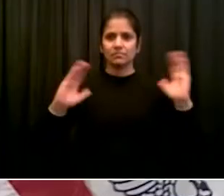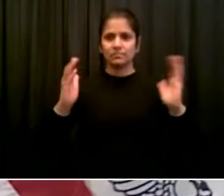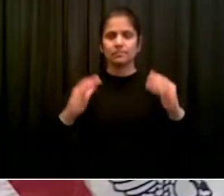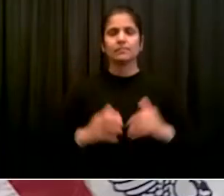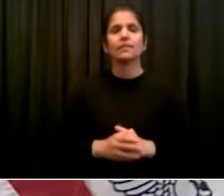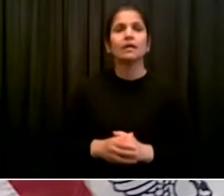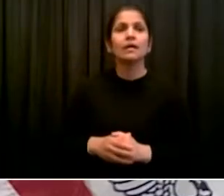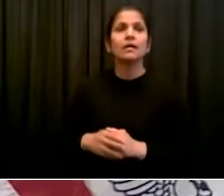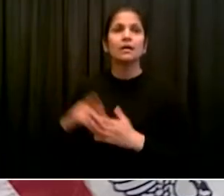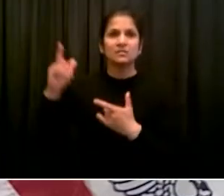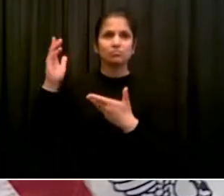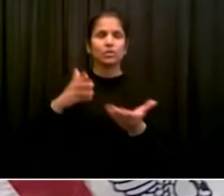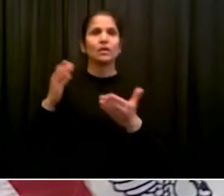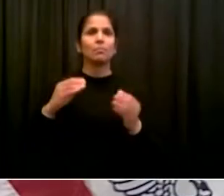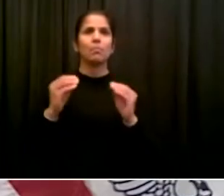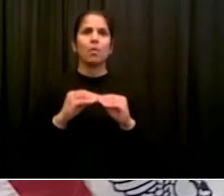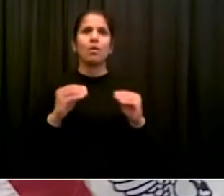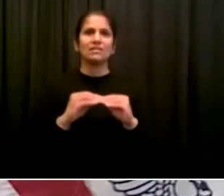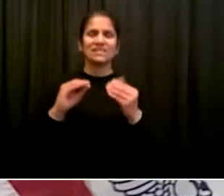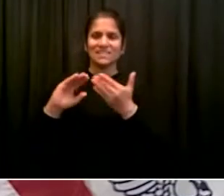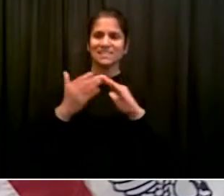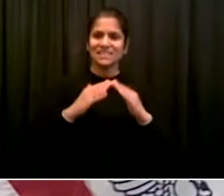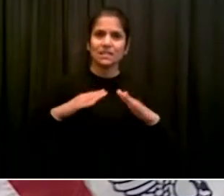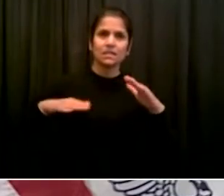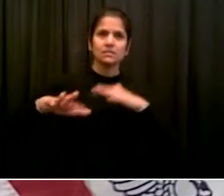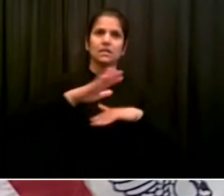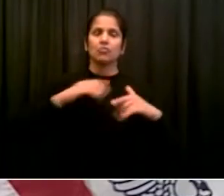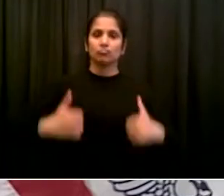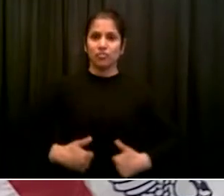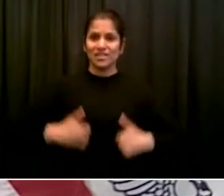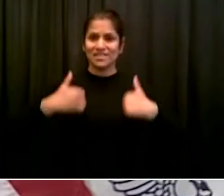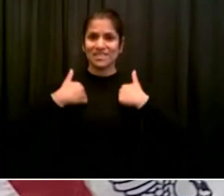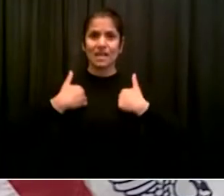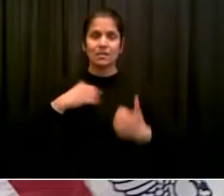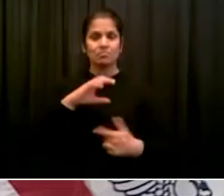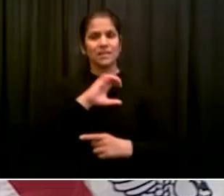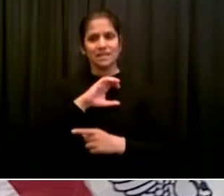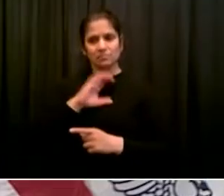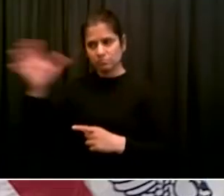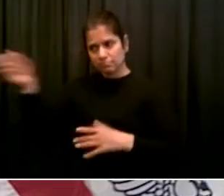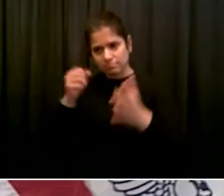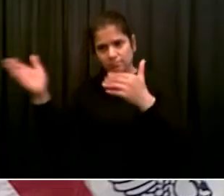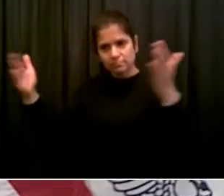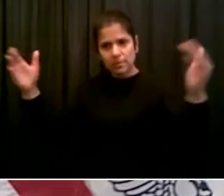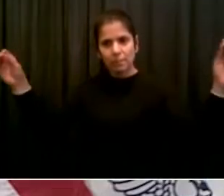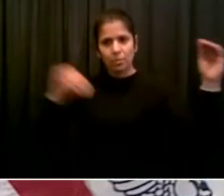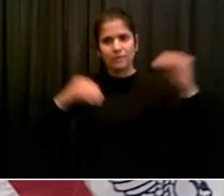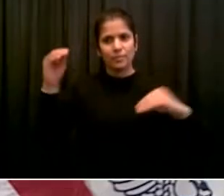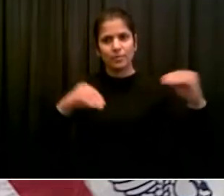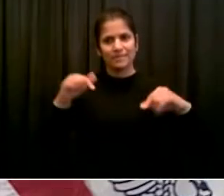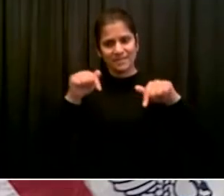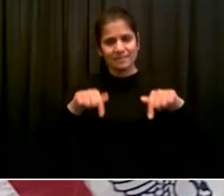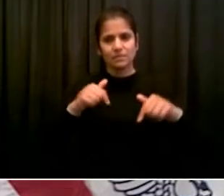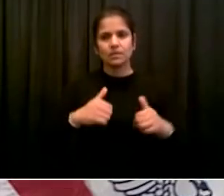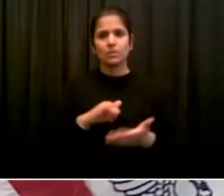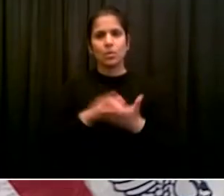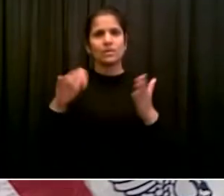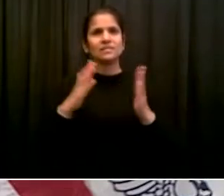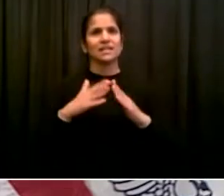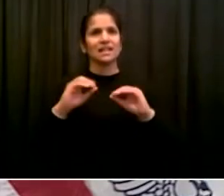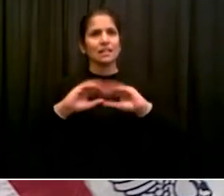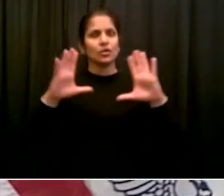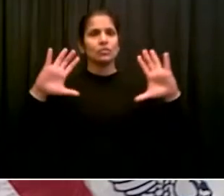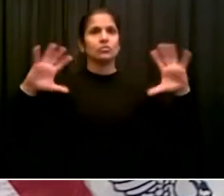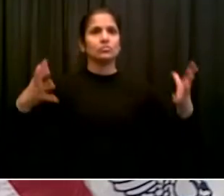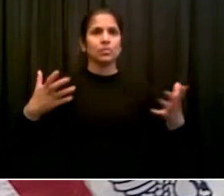force. Go ahead, Emily. In addition to the very clear need for more supply when it comes to the COVID vaccine, what